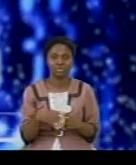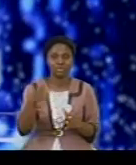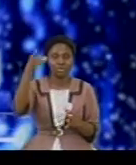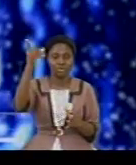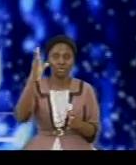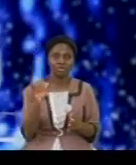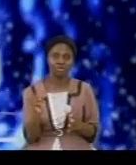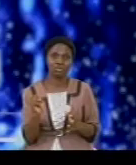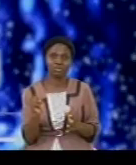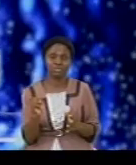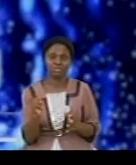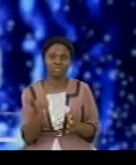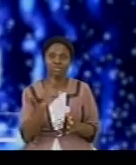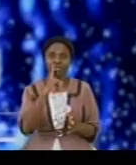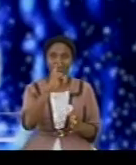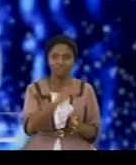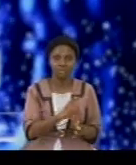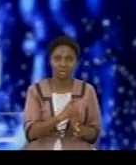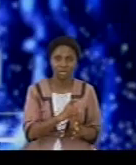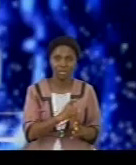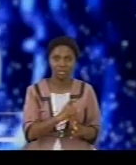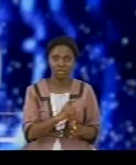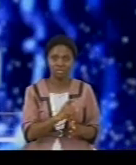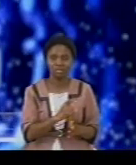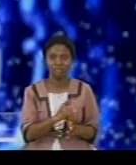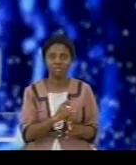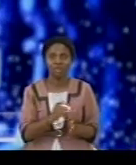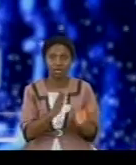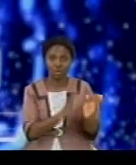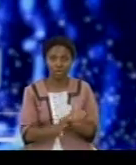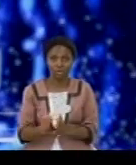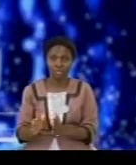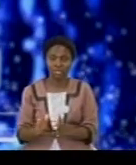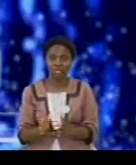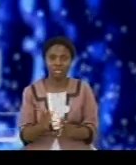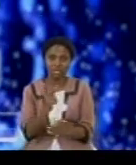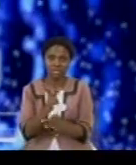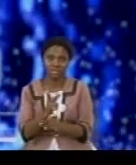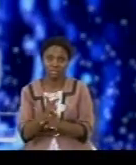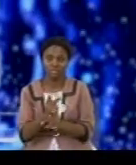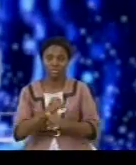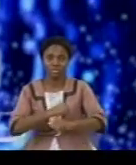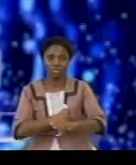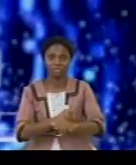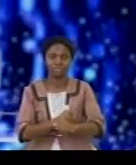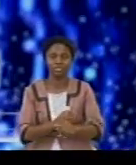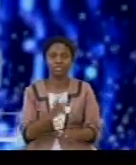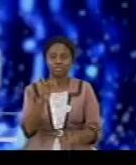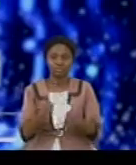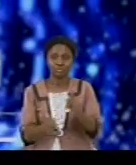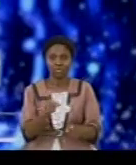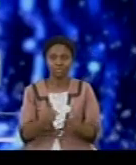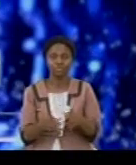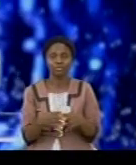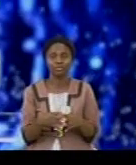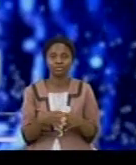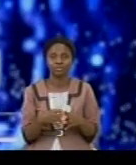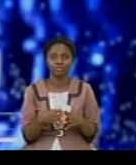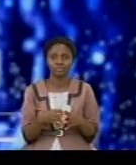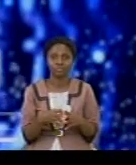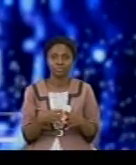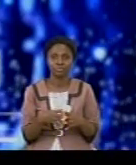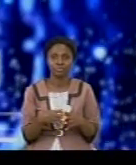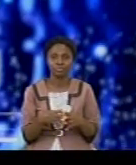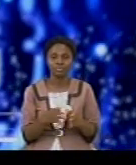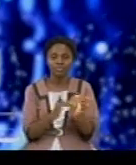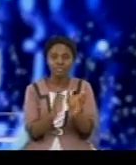sins, we have come short of the glory of God. We are not worthy to come near God at all, because the soul that sinneth,